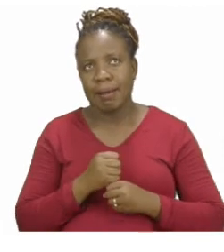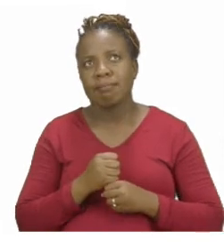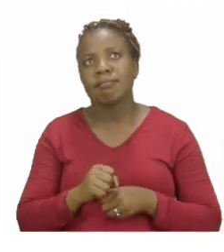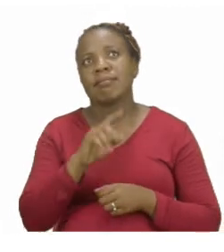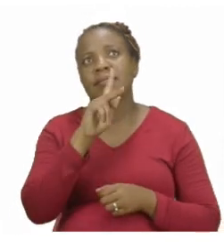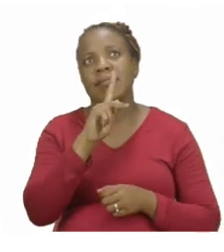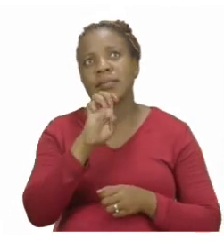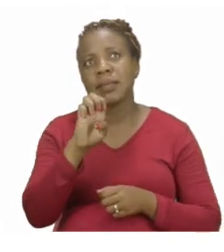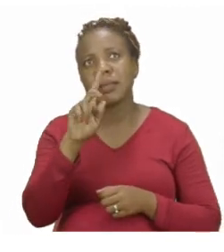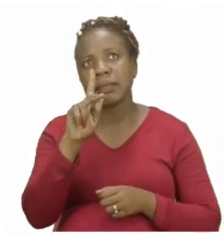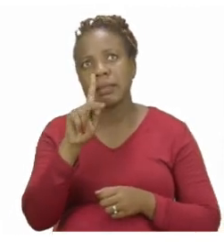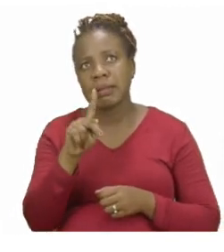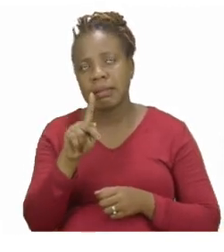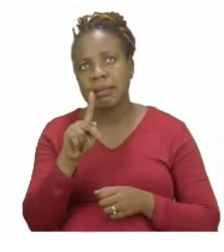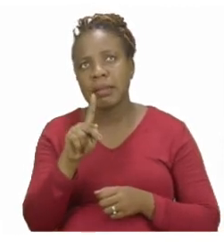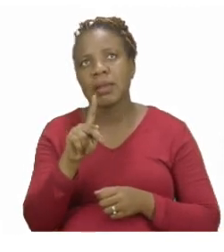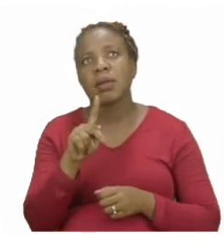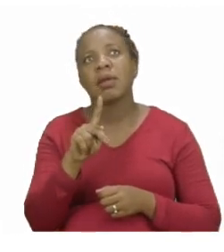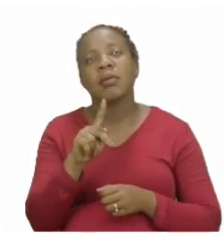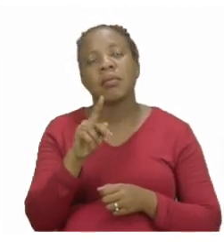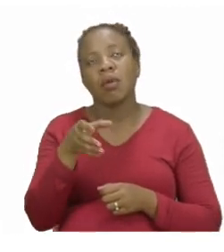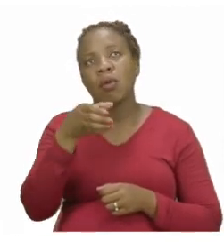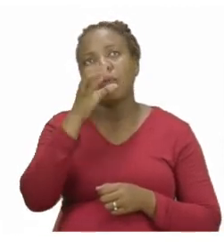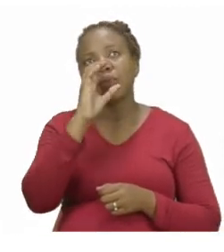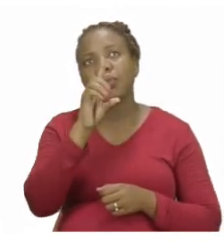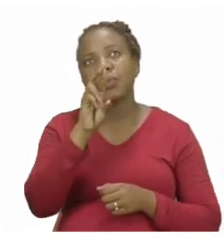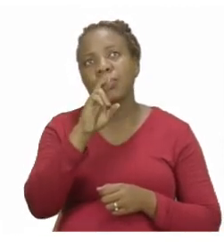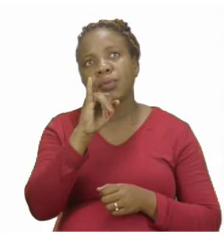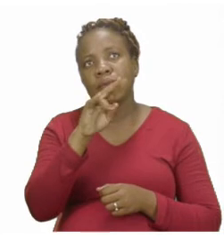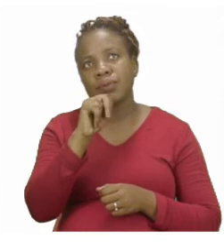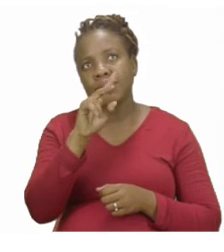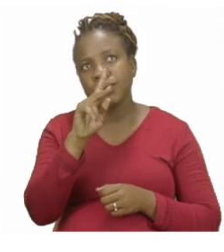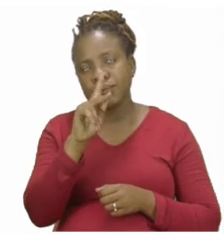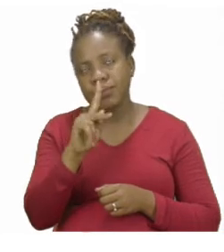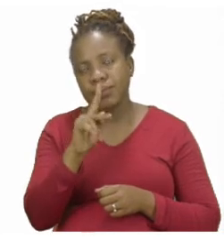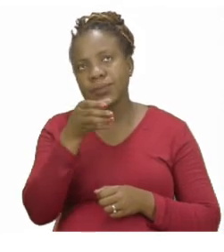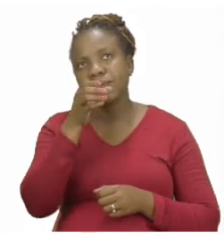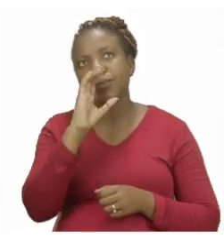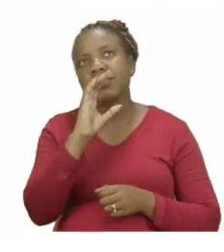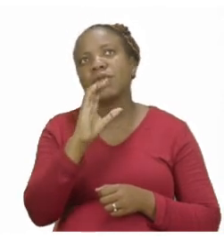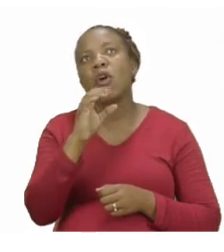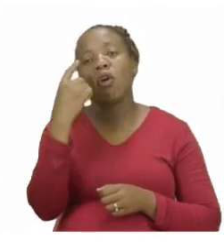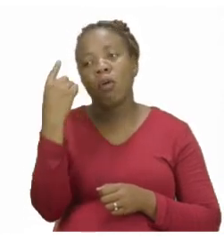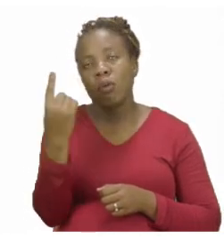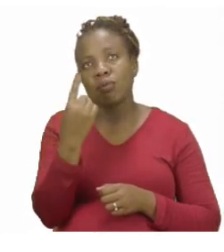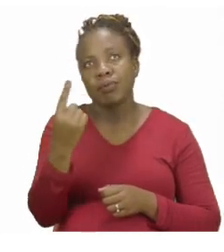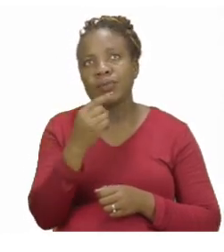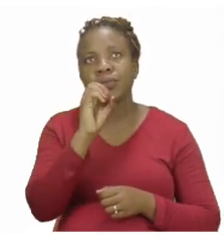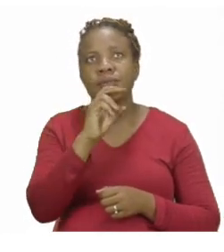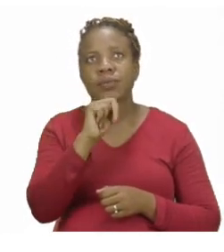the sentences. Now I'm going to try and do one with you. The first sentence